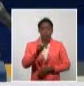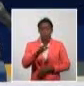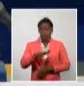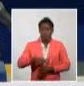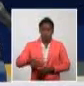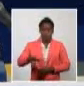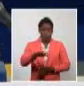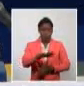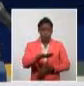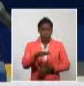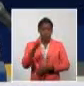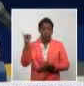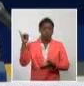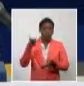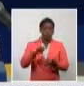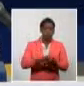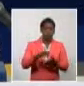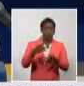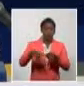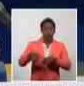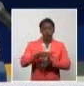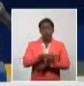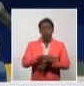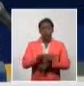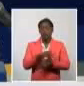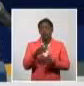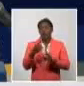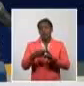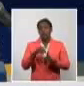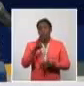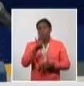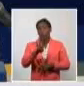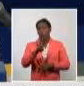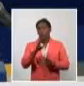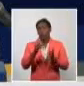4,142 foreigners, for a total of